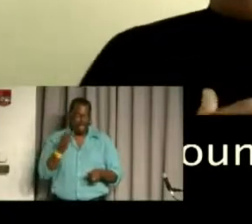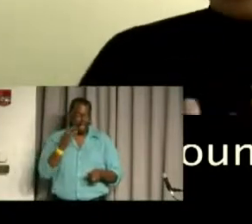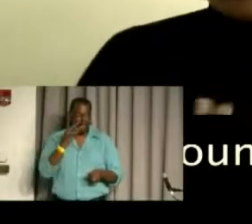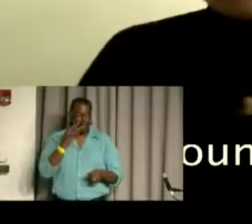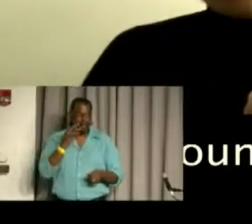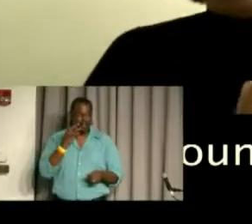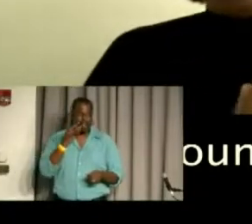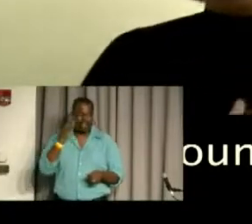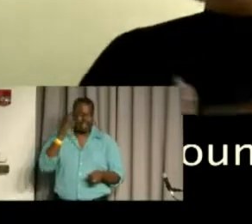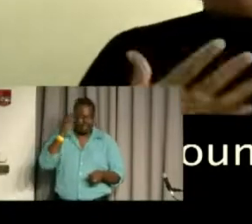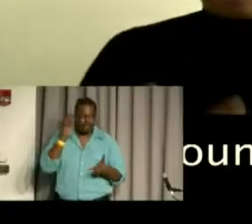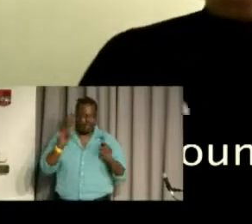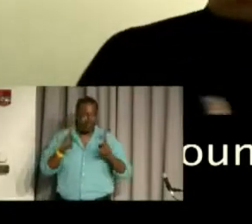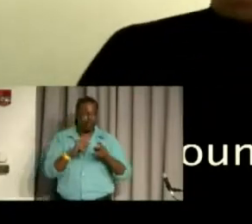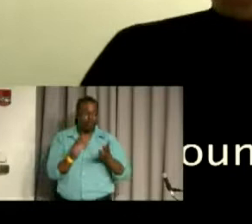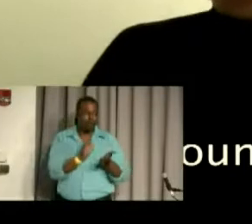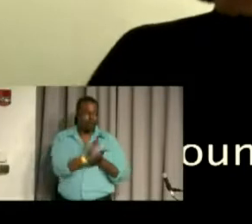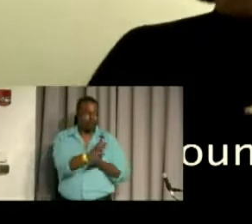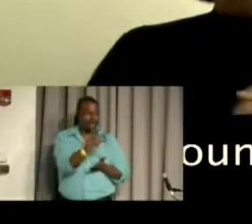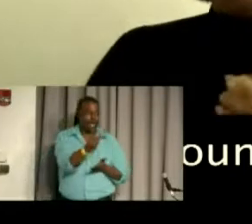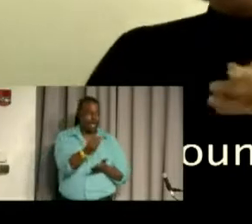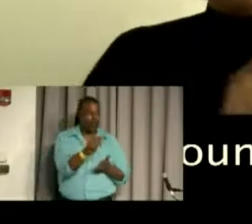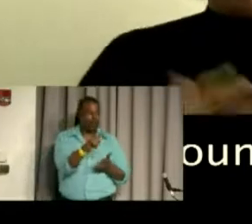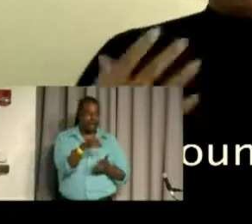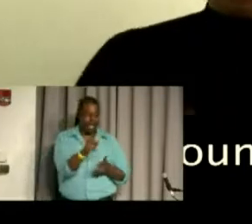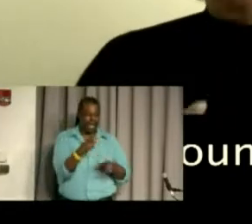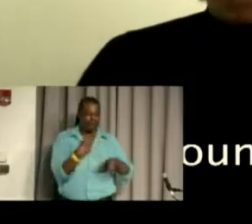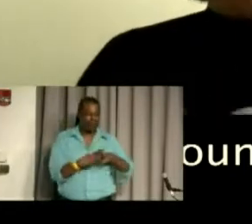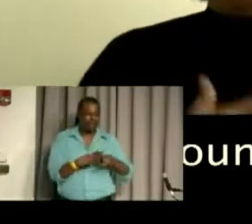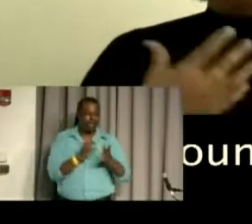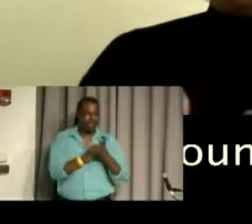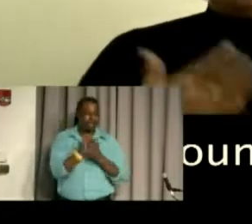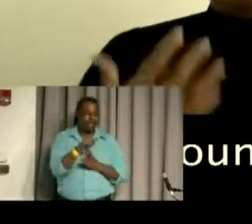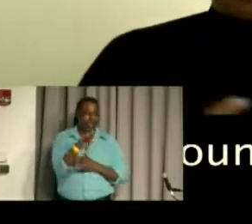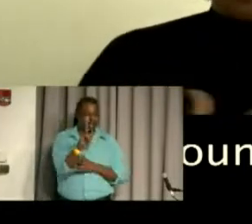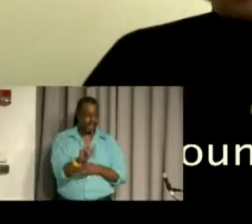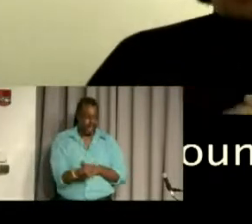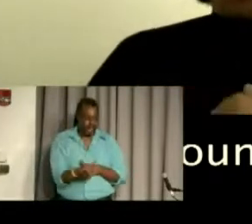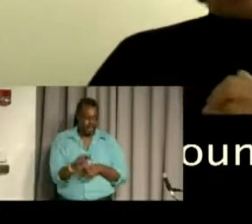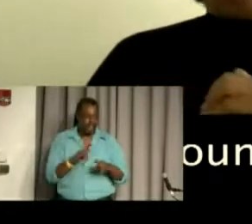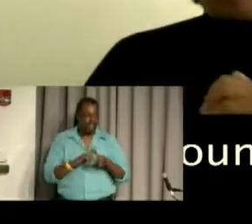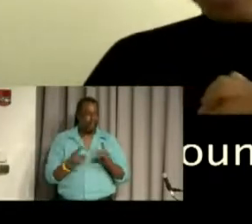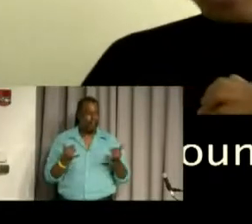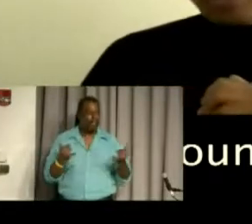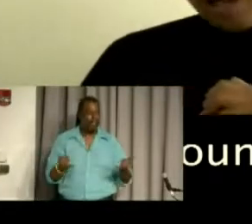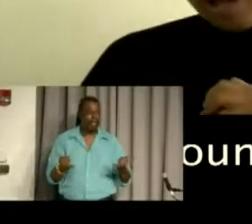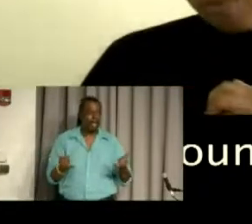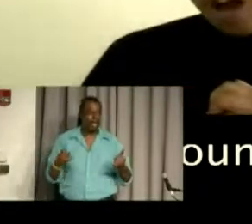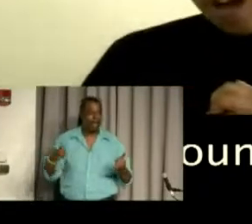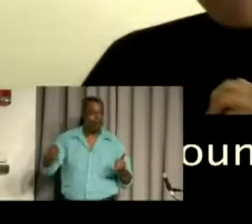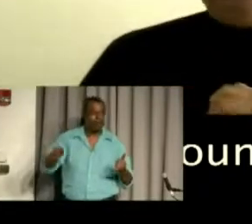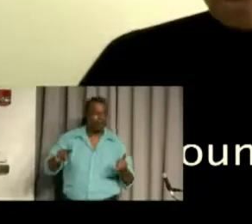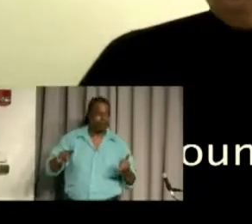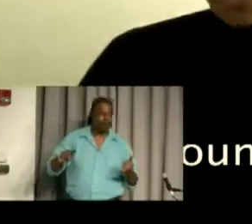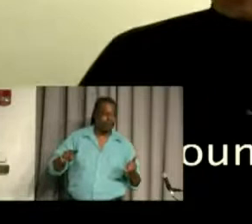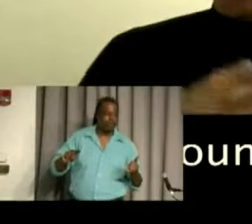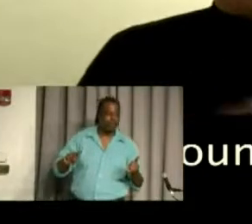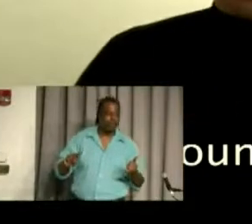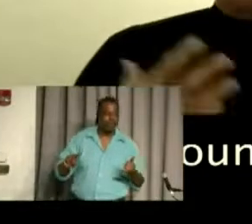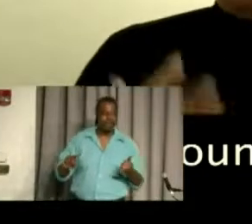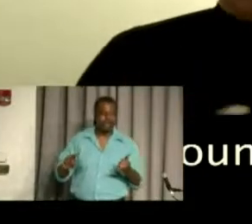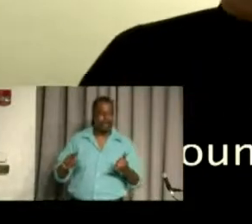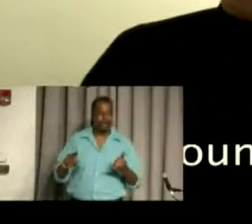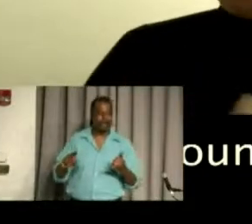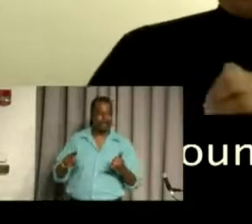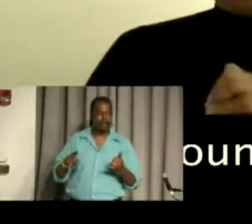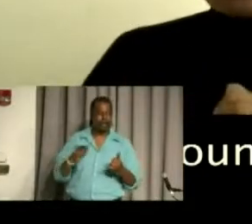Homer were pushed from the land that is now called Cancer Alley down to the wetlands, where now they are at the front line of climate change, where